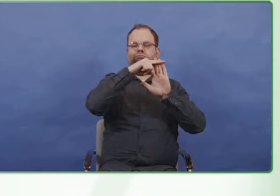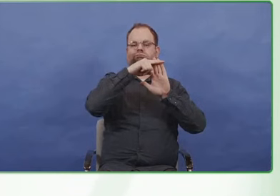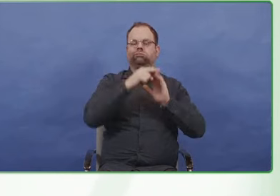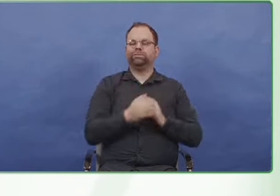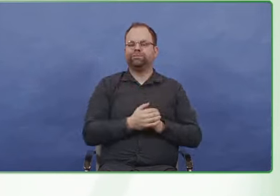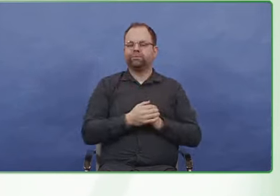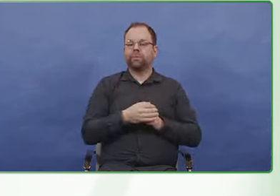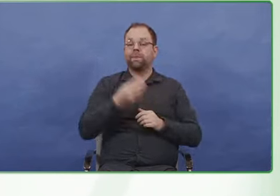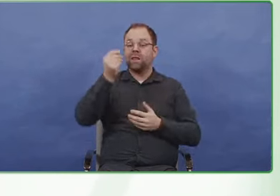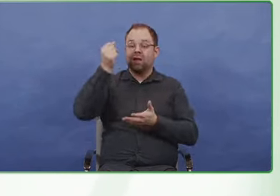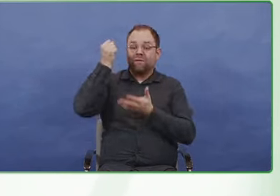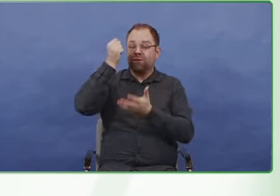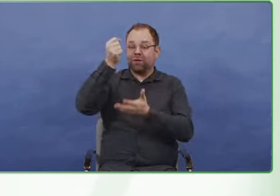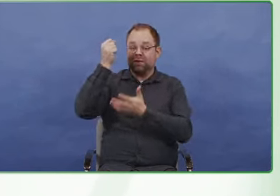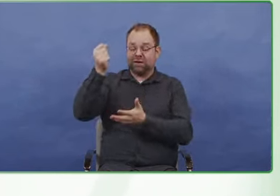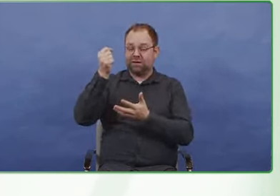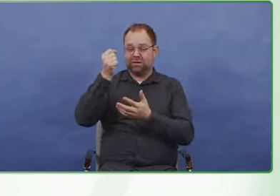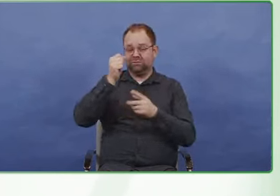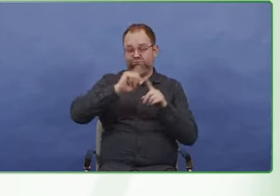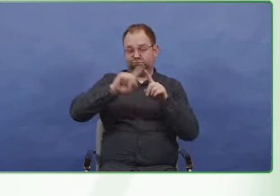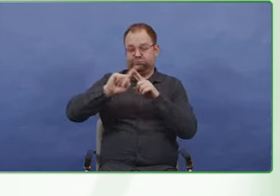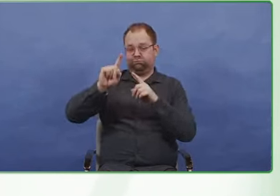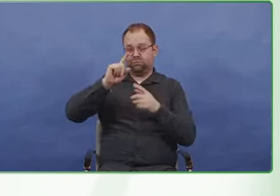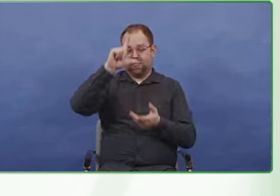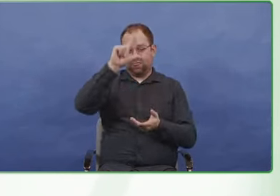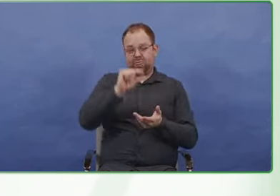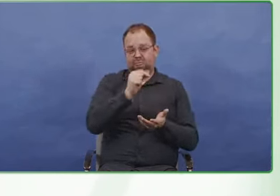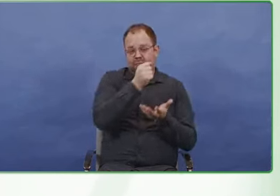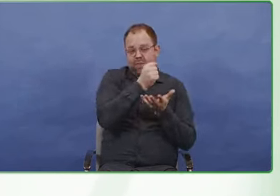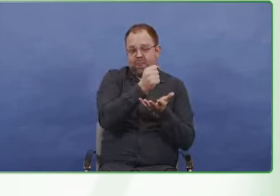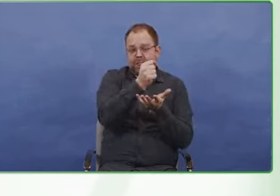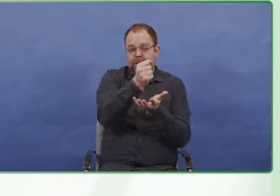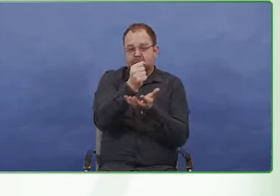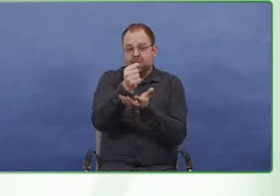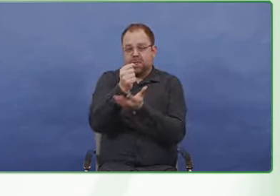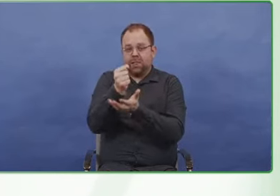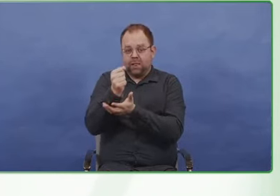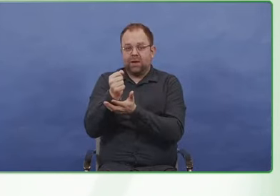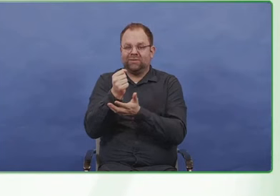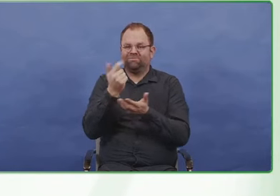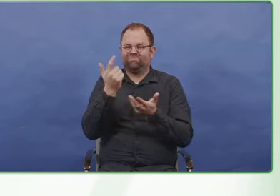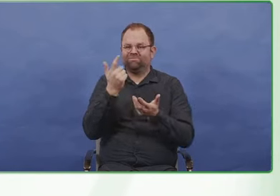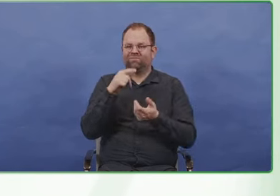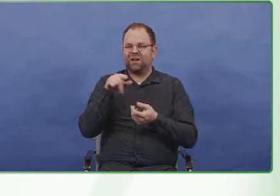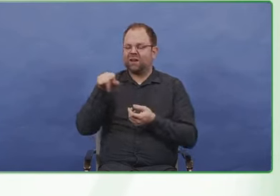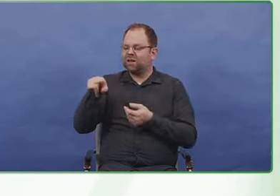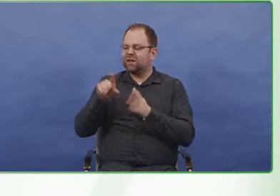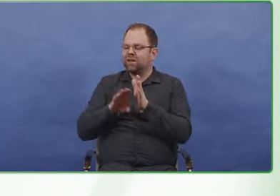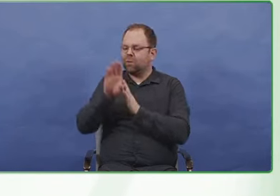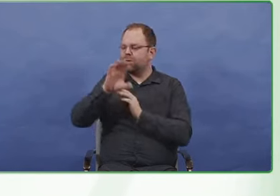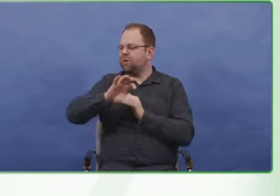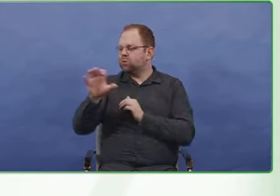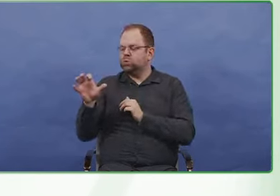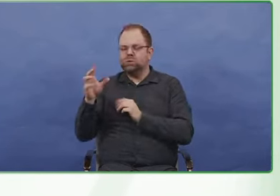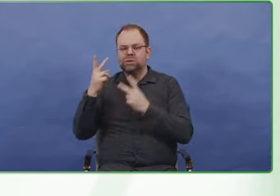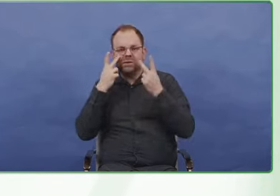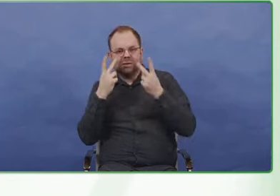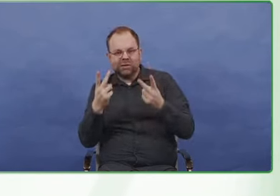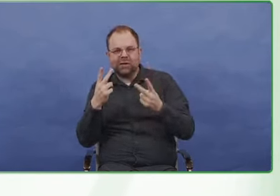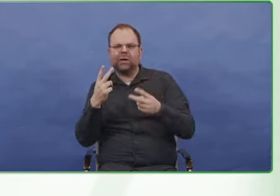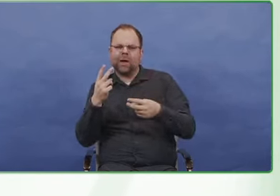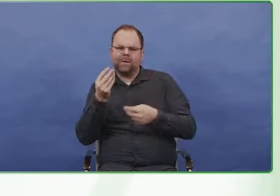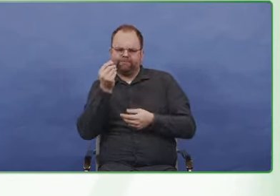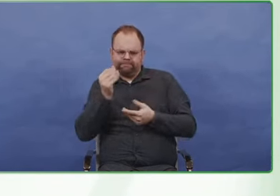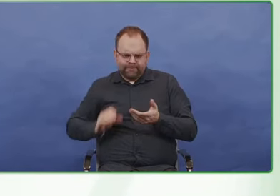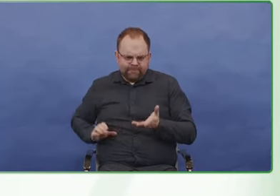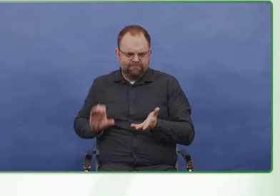various departments in the developing countries, especially the departments focusing on disability, department focusing